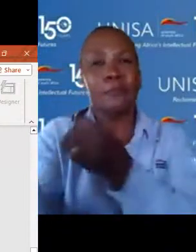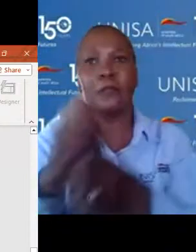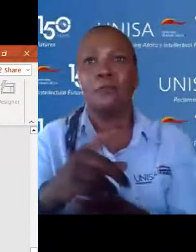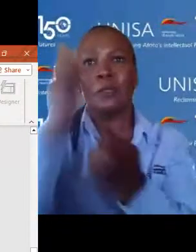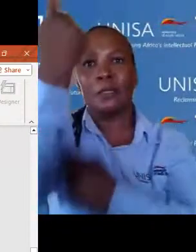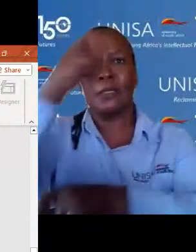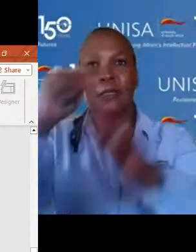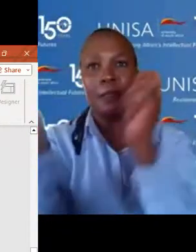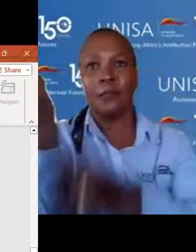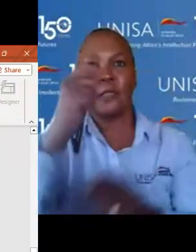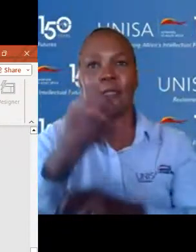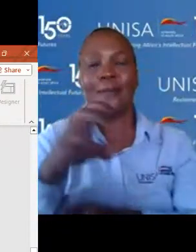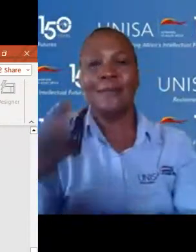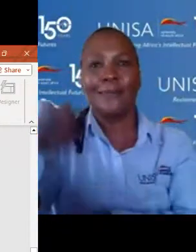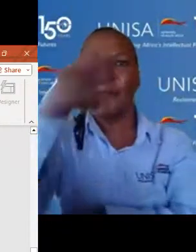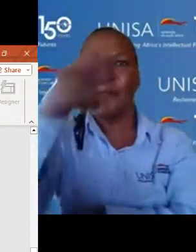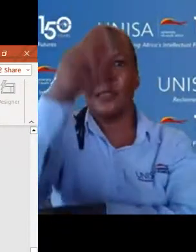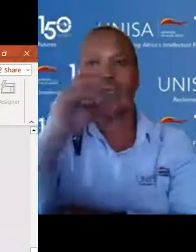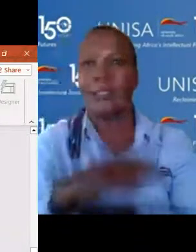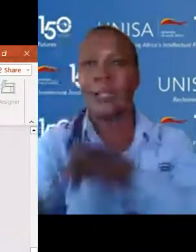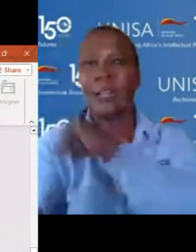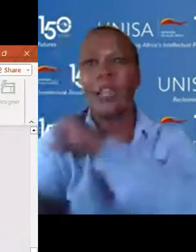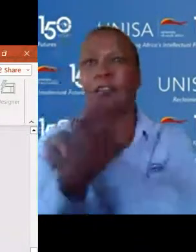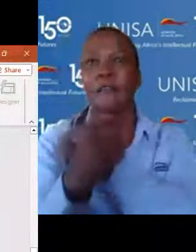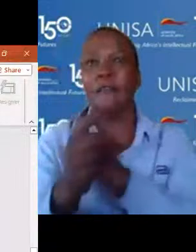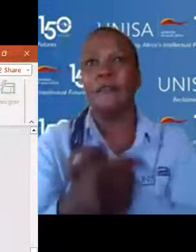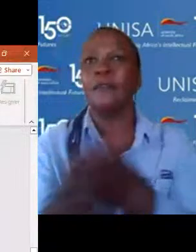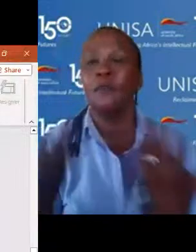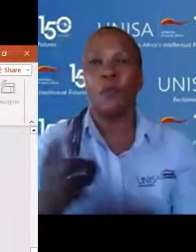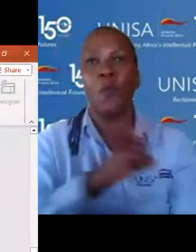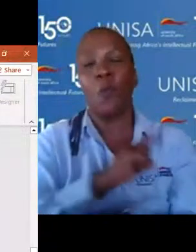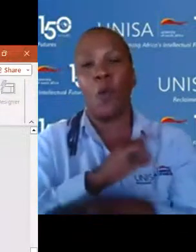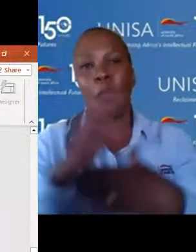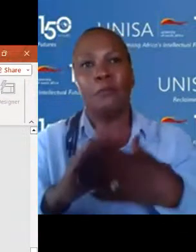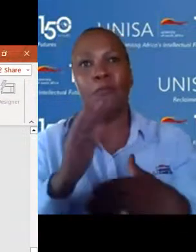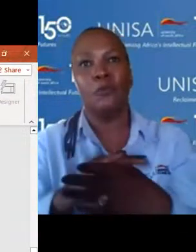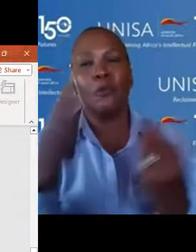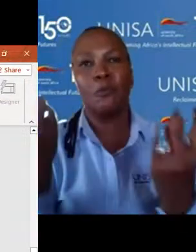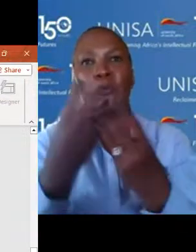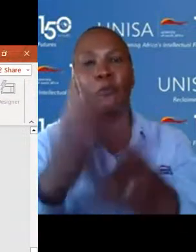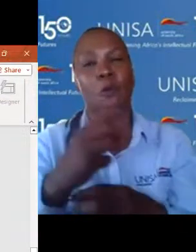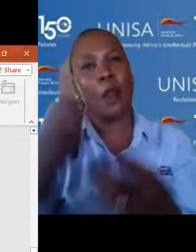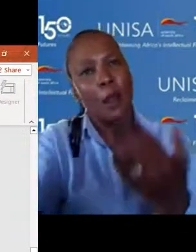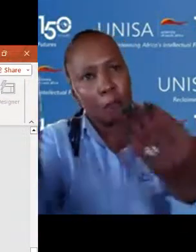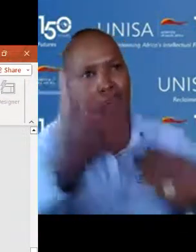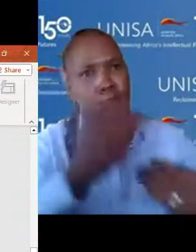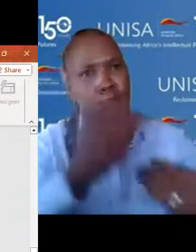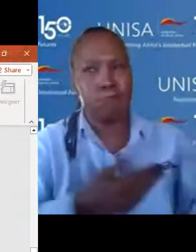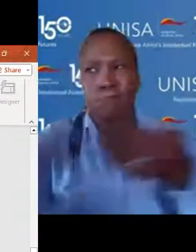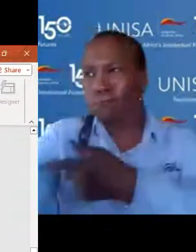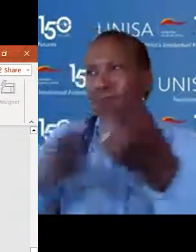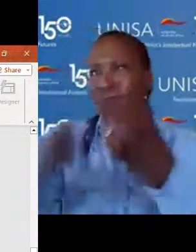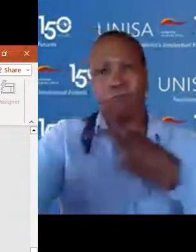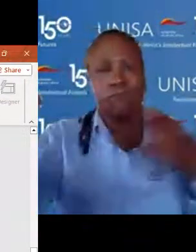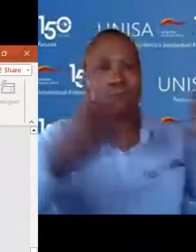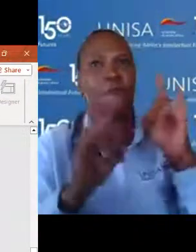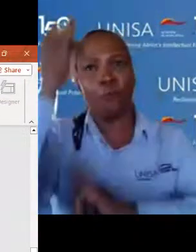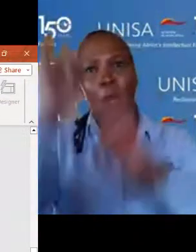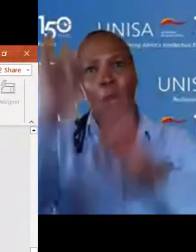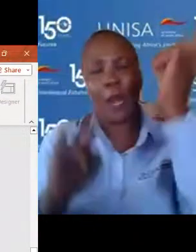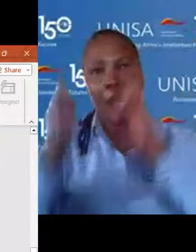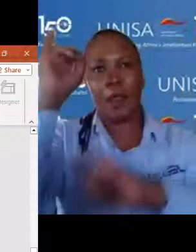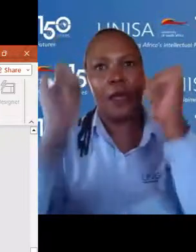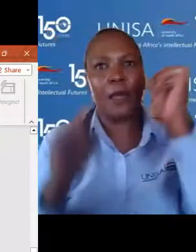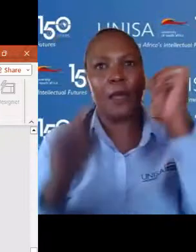which doesn't happen often because people come to the urban areas and they study in the urban areas,